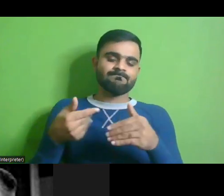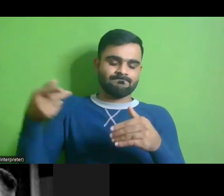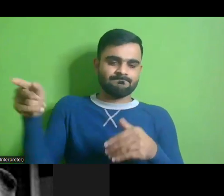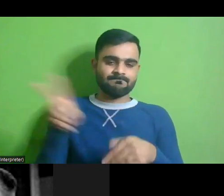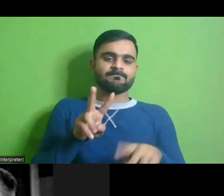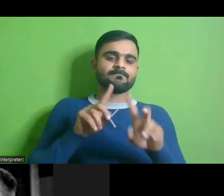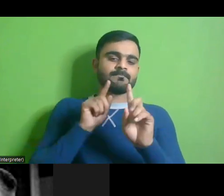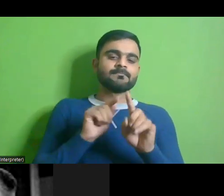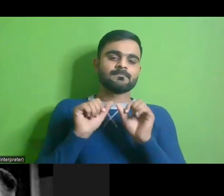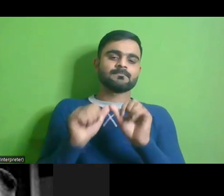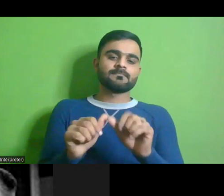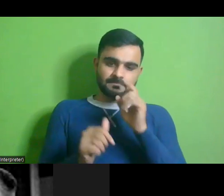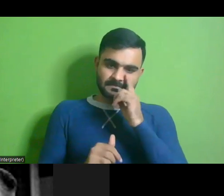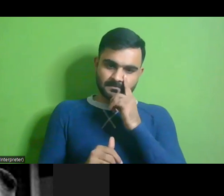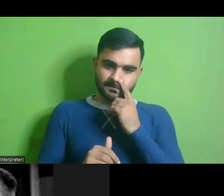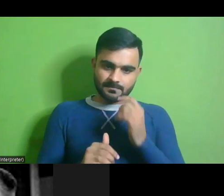I'm just coming to that, right?